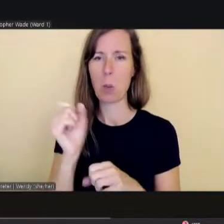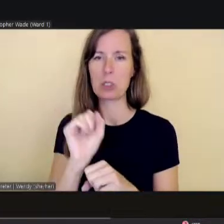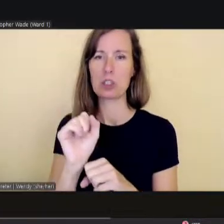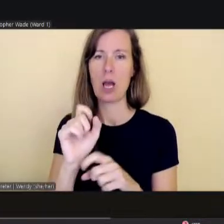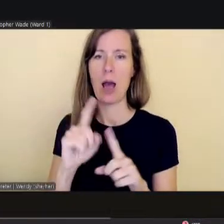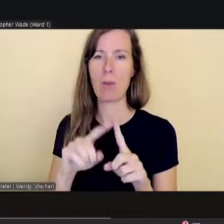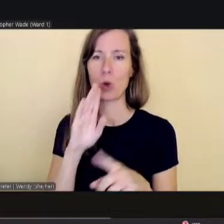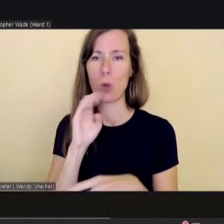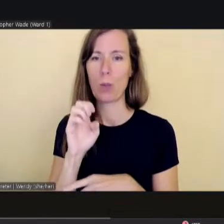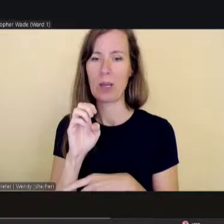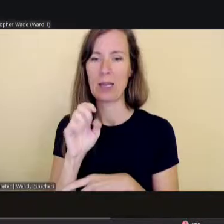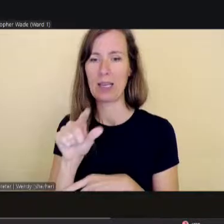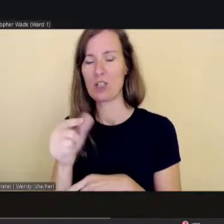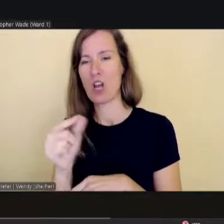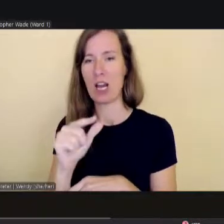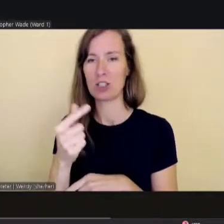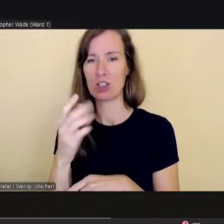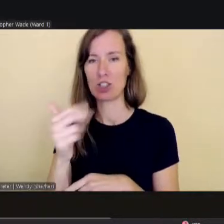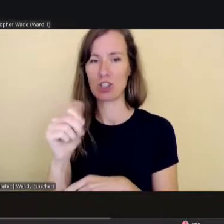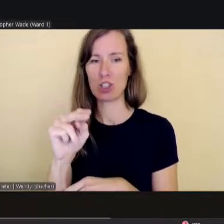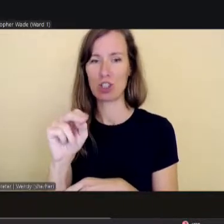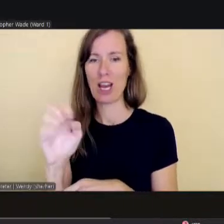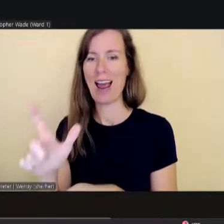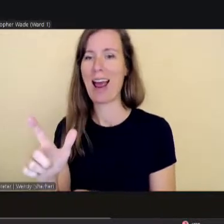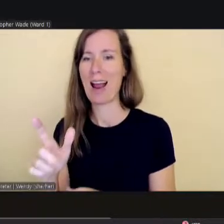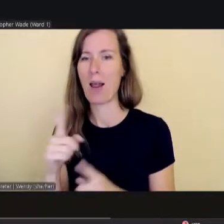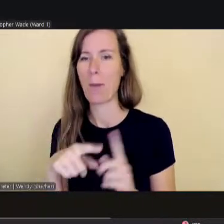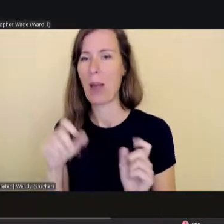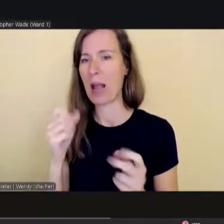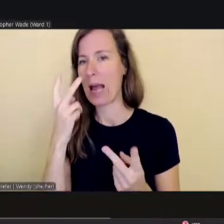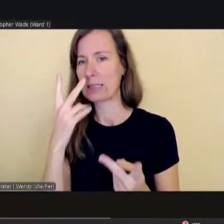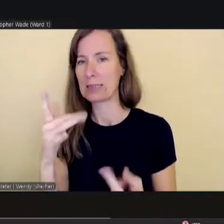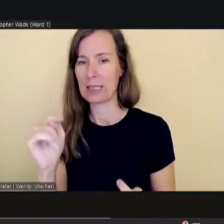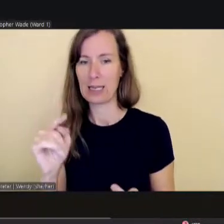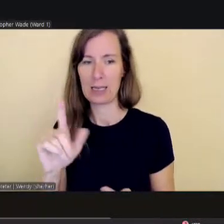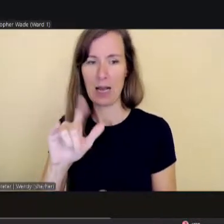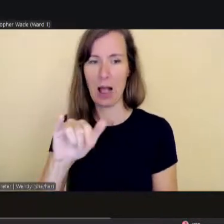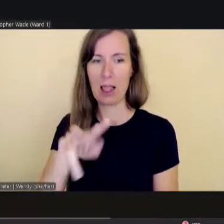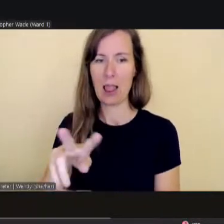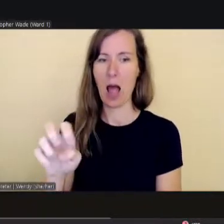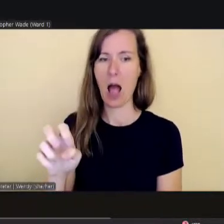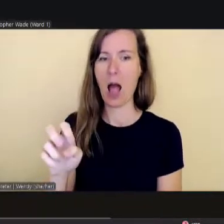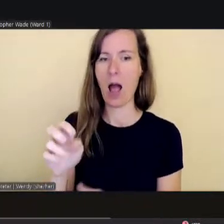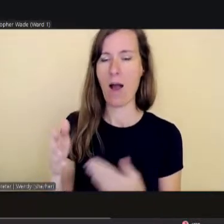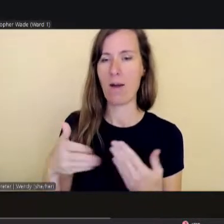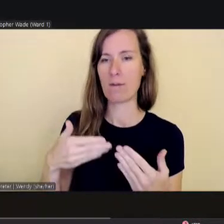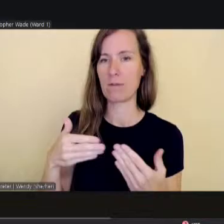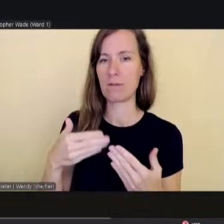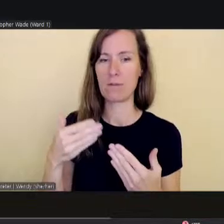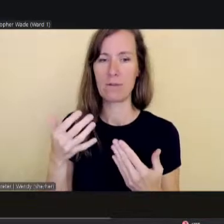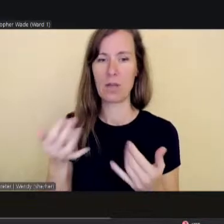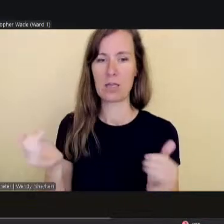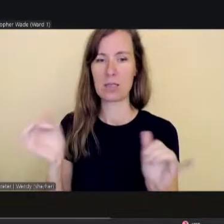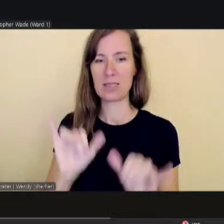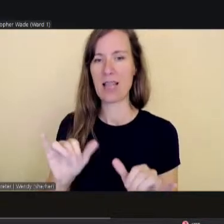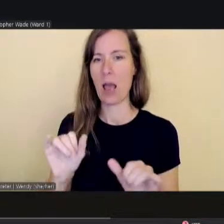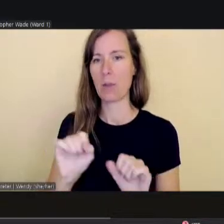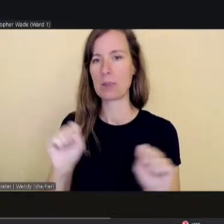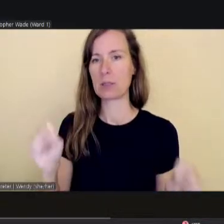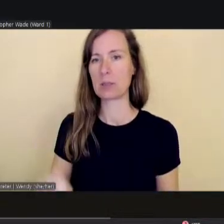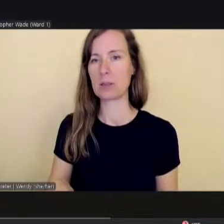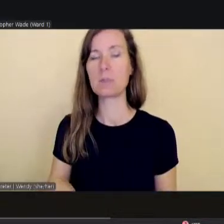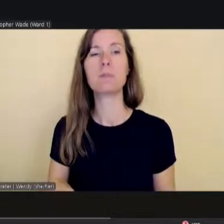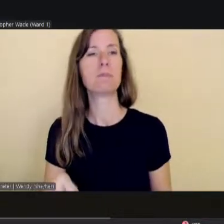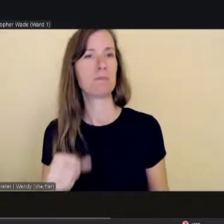the channel or something like that. No. They can see all of it live as if it was the same system. You know, even in the old system, they